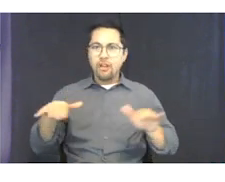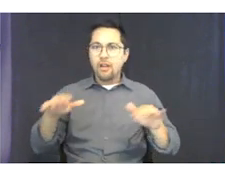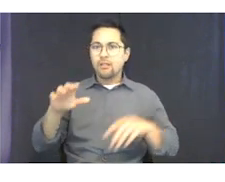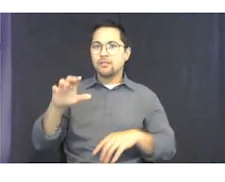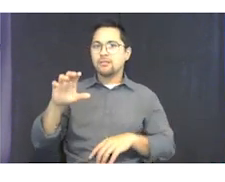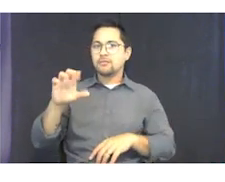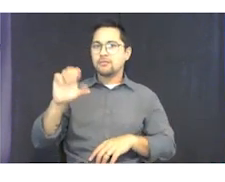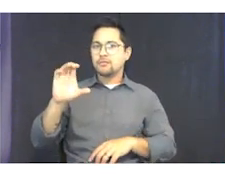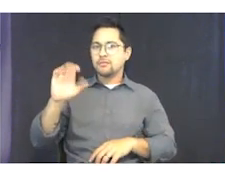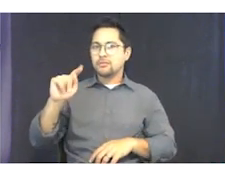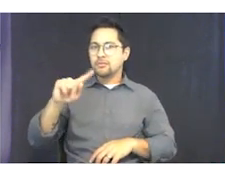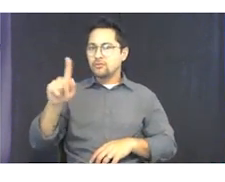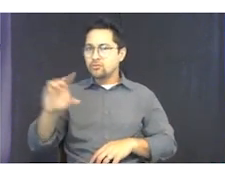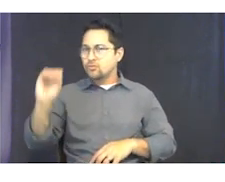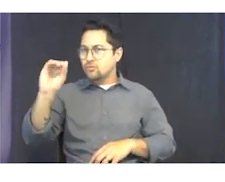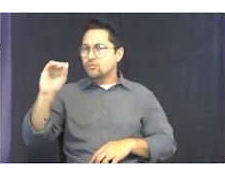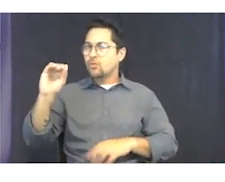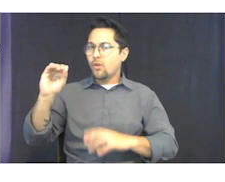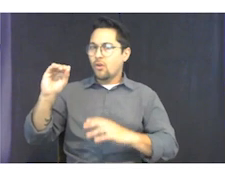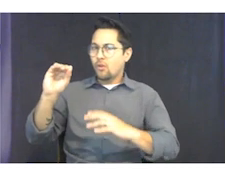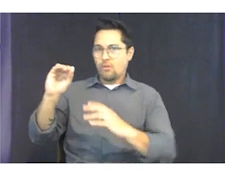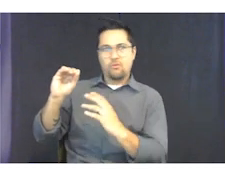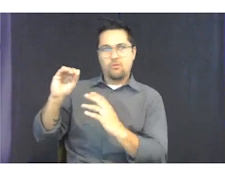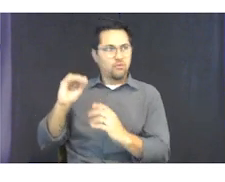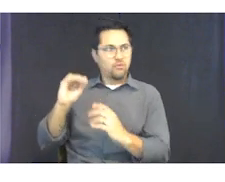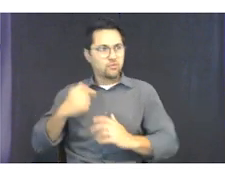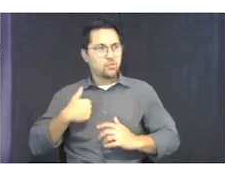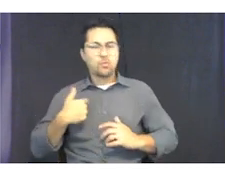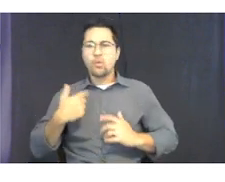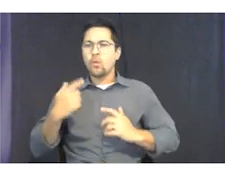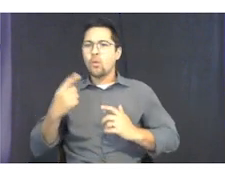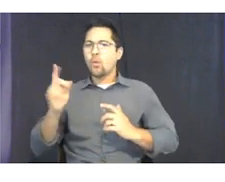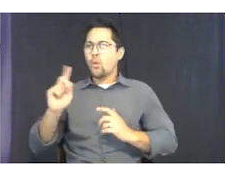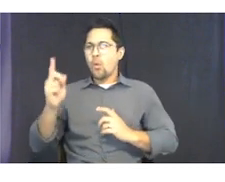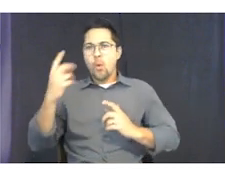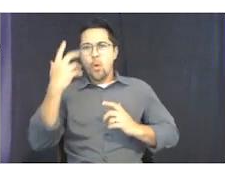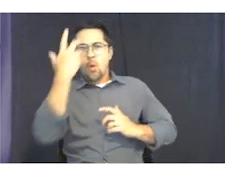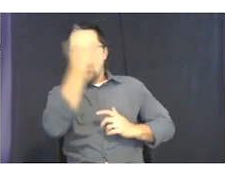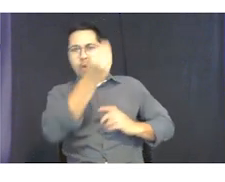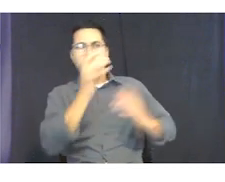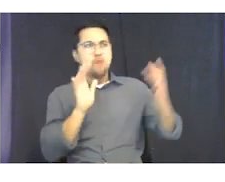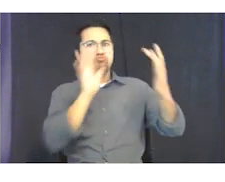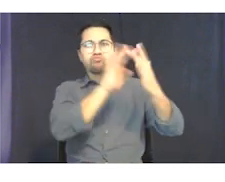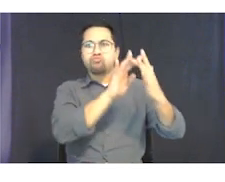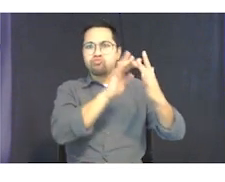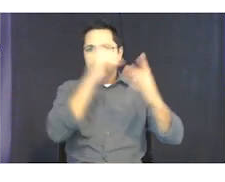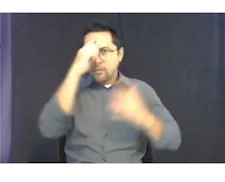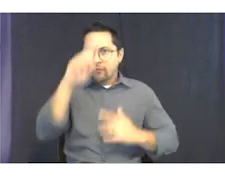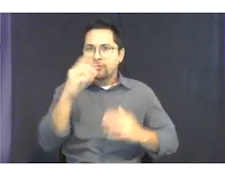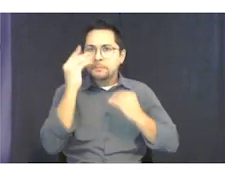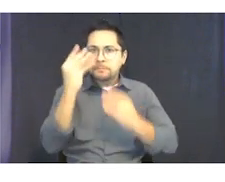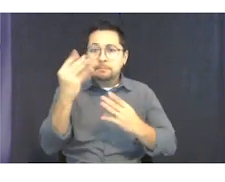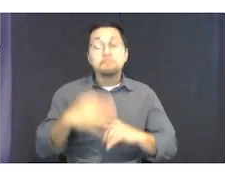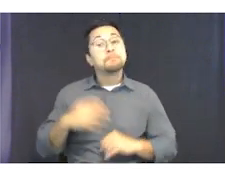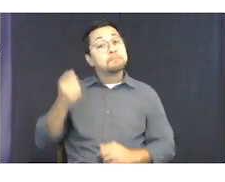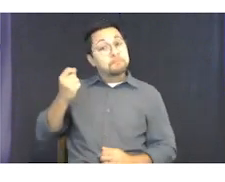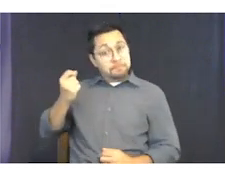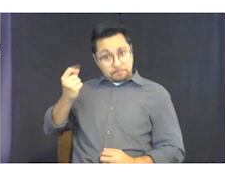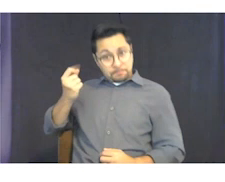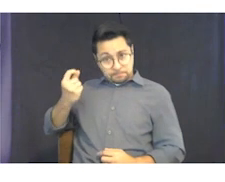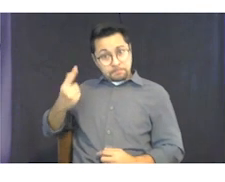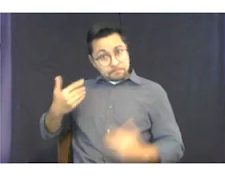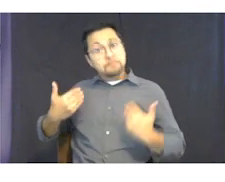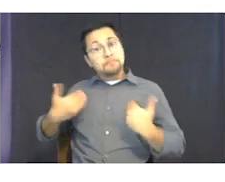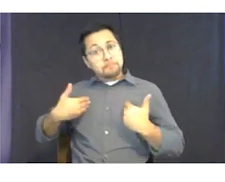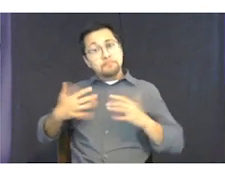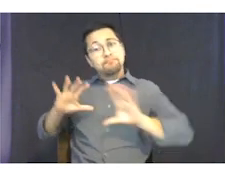schizophrenic episodes. Where do I go for information in that? There is a population and